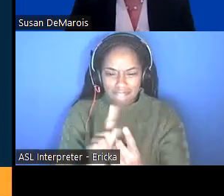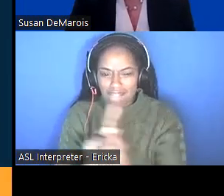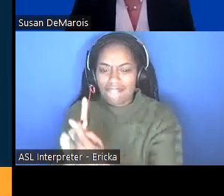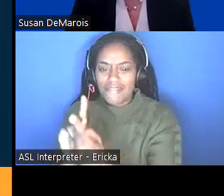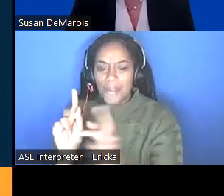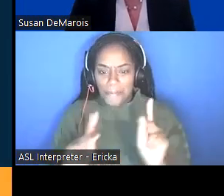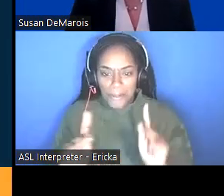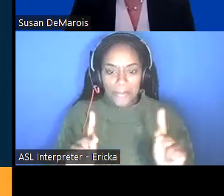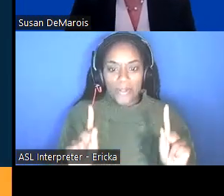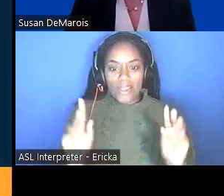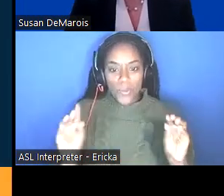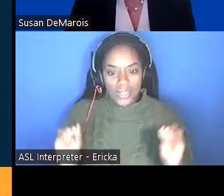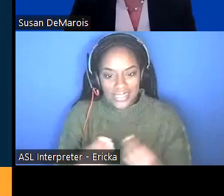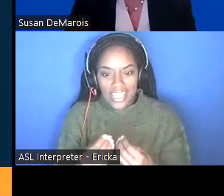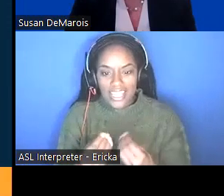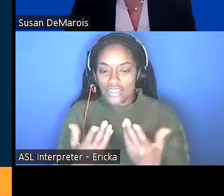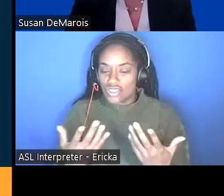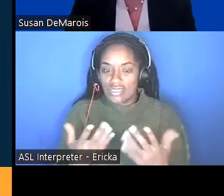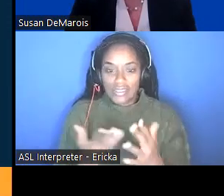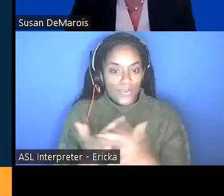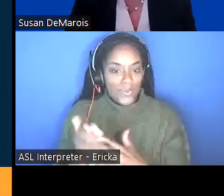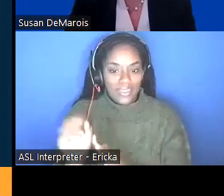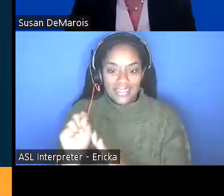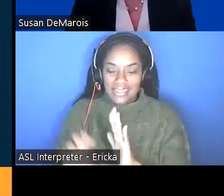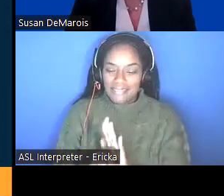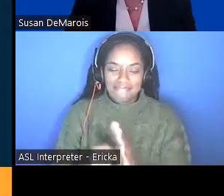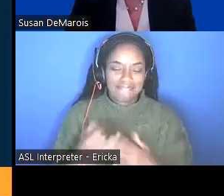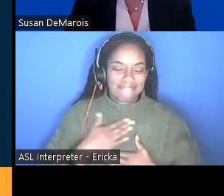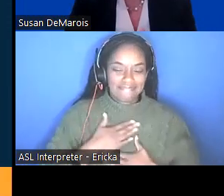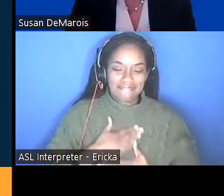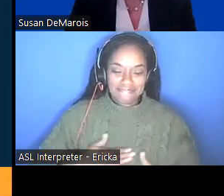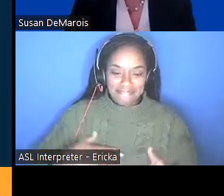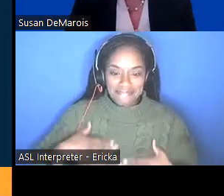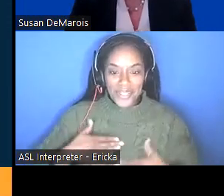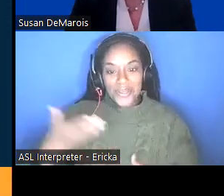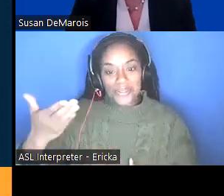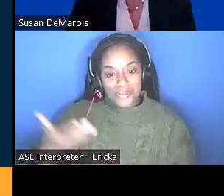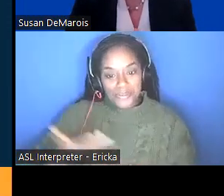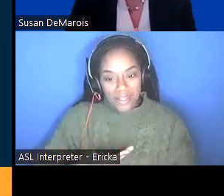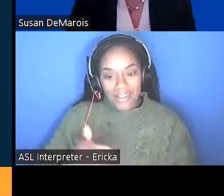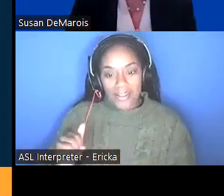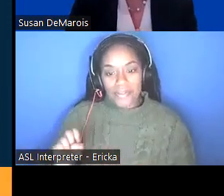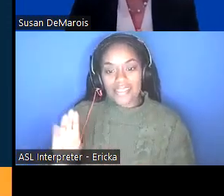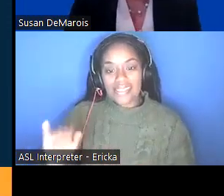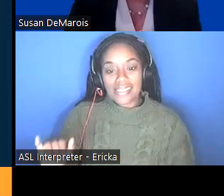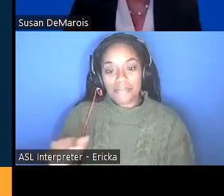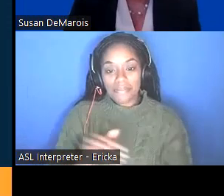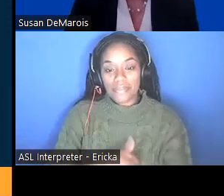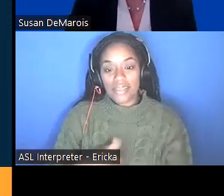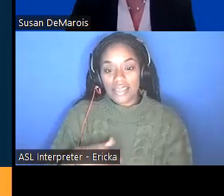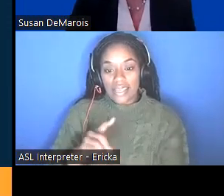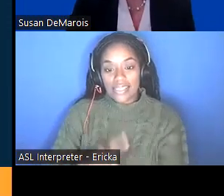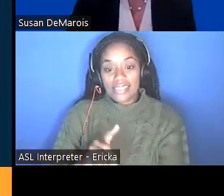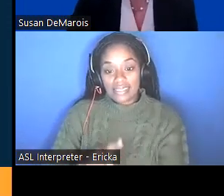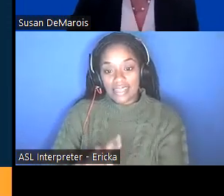organizations up and down the state. We're so pleased to welcome Assemblymember Dr. Jasmeet Bains,